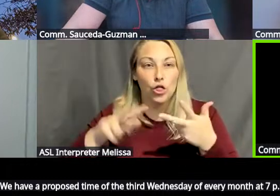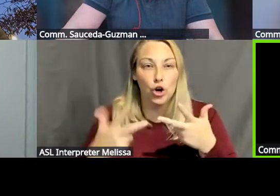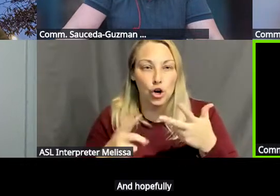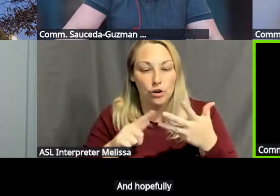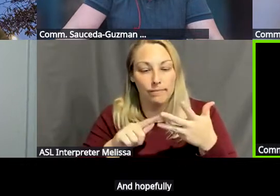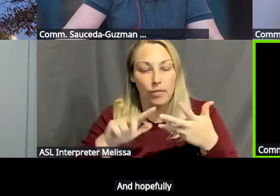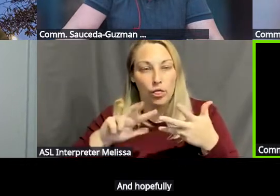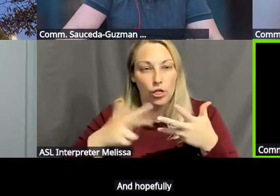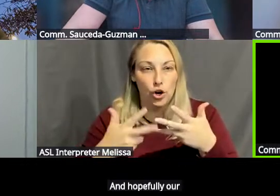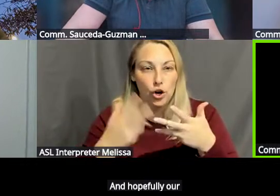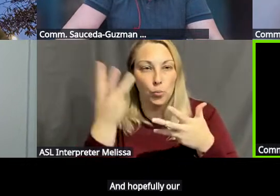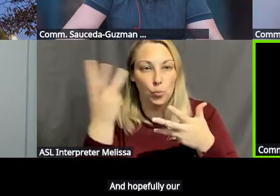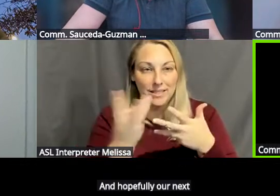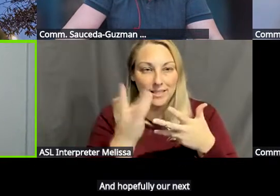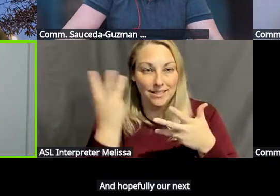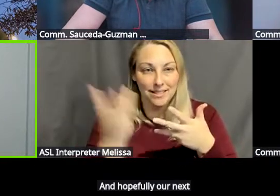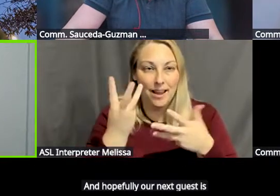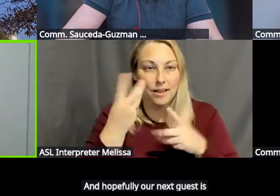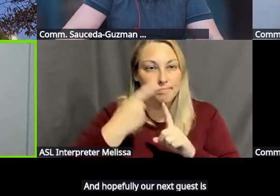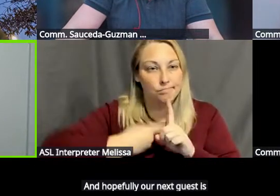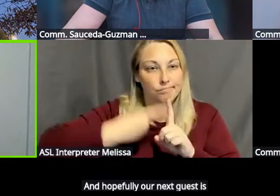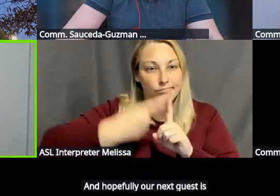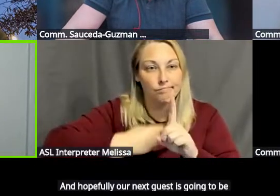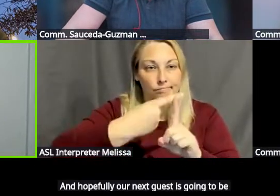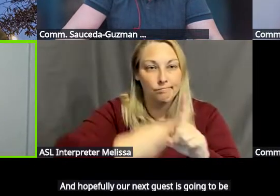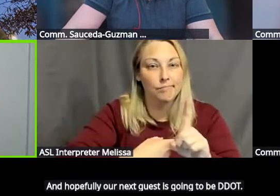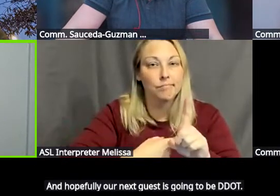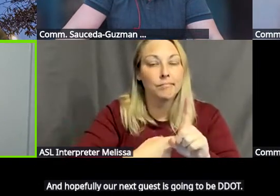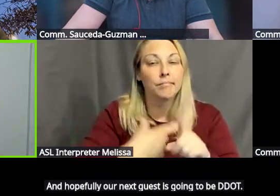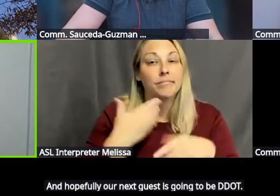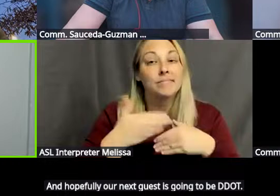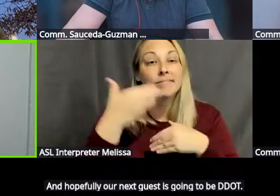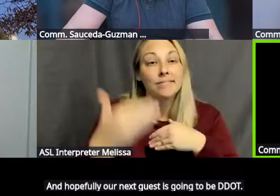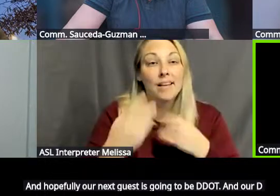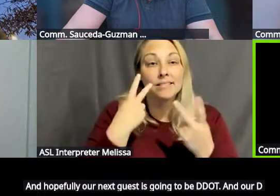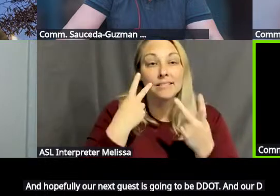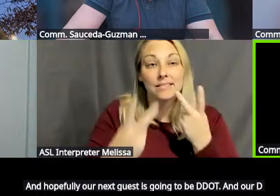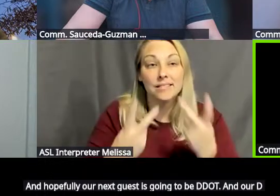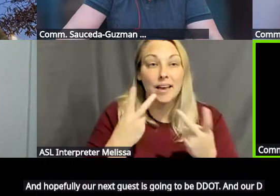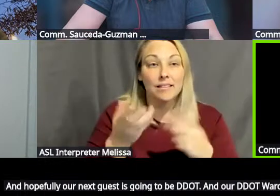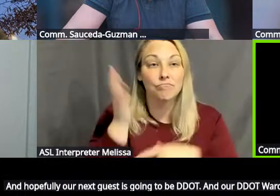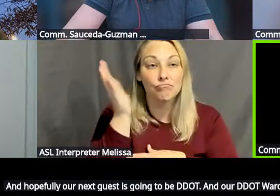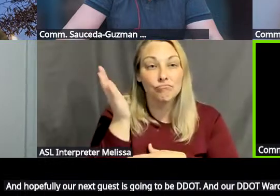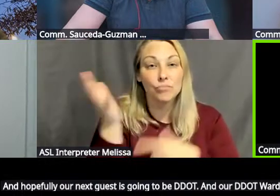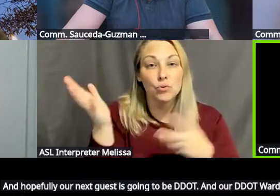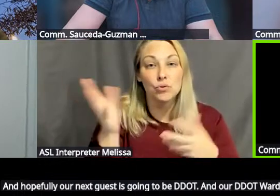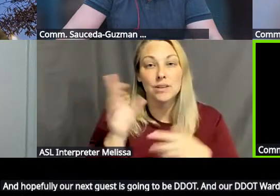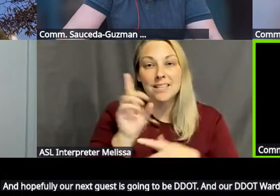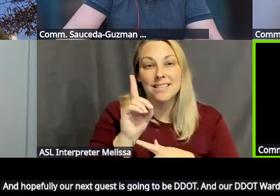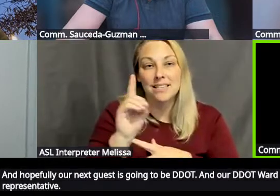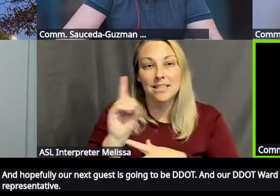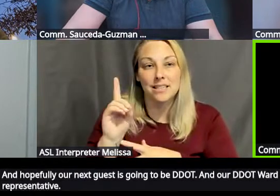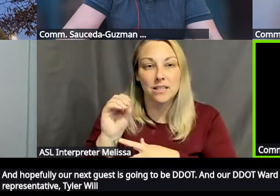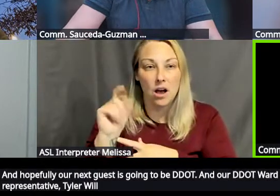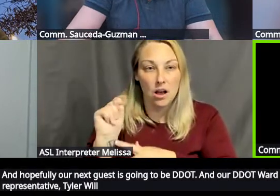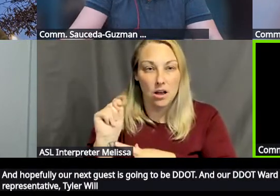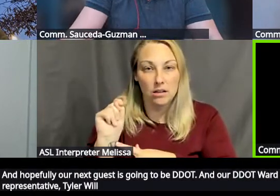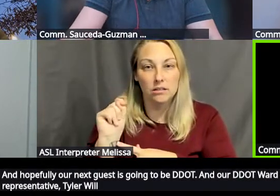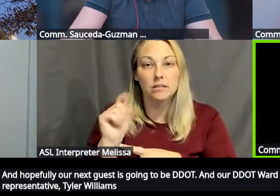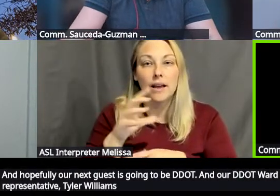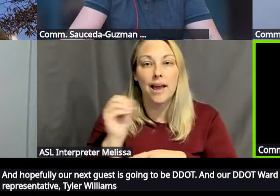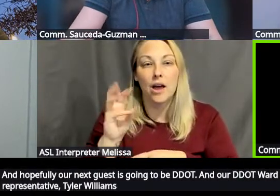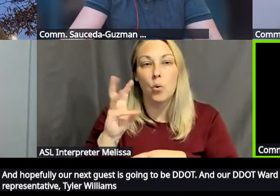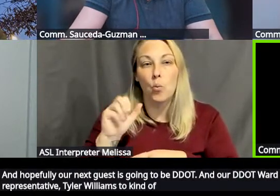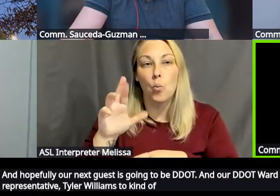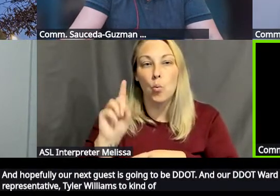next guest is going to be DDOT and our DDOT Ward 5 representative, Tyler Williams, to kind of give